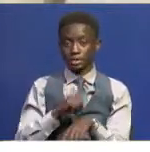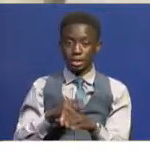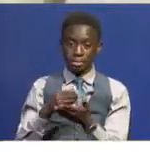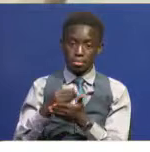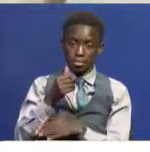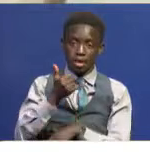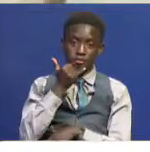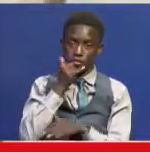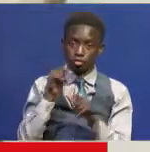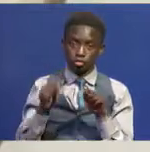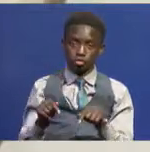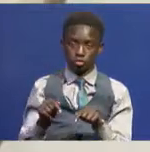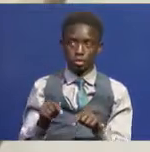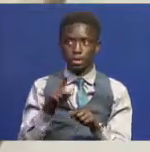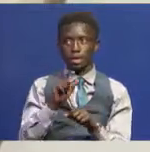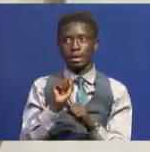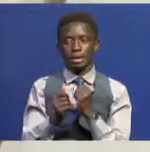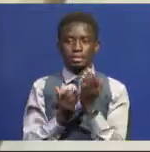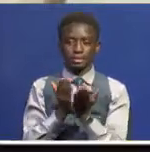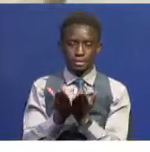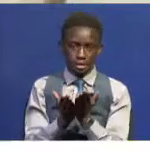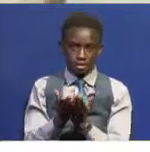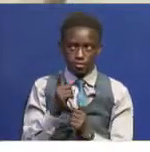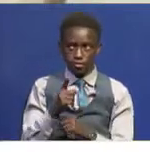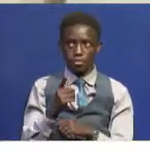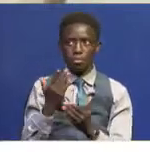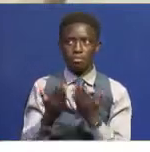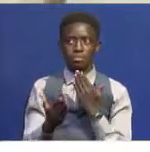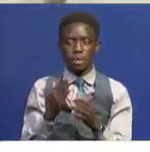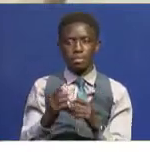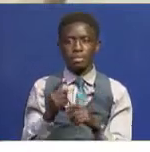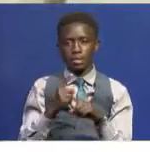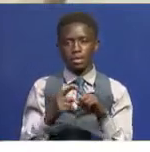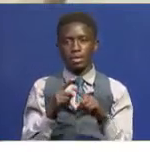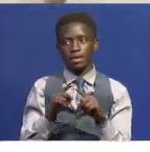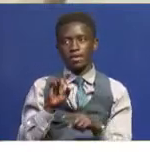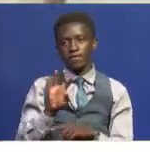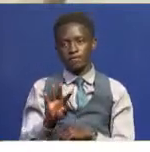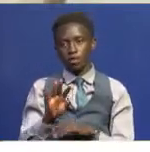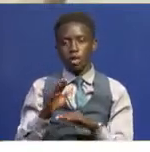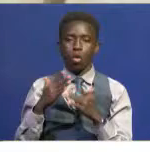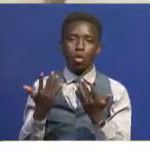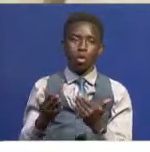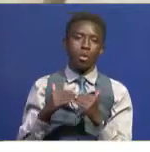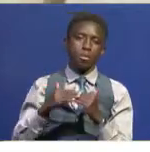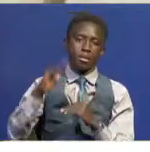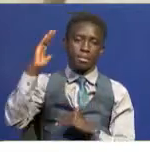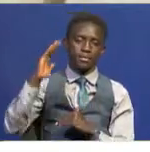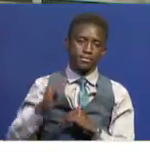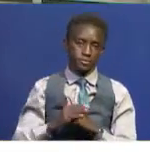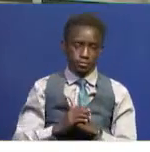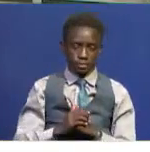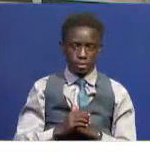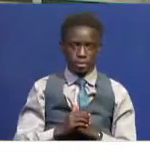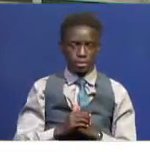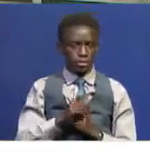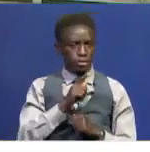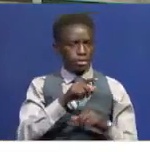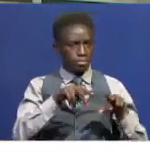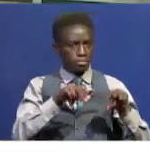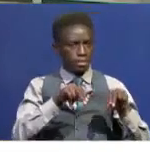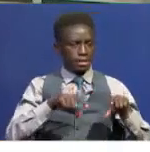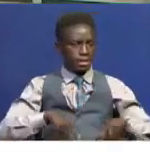today, mm-hmm. it will be able to serve you at least for a minimum of 4 years, and it could even be more. Mm-hmm. Yes. What about the battery